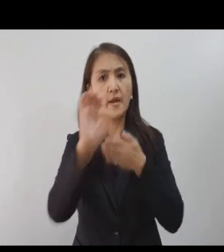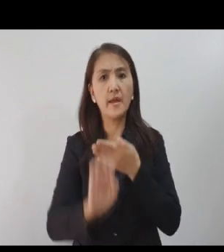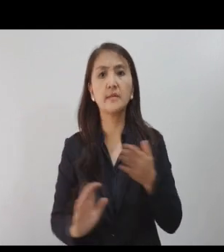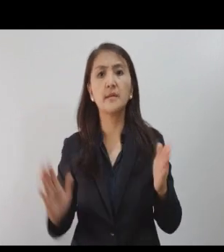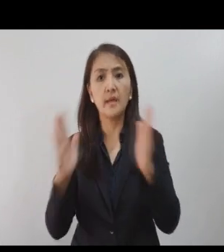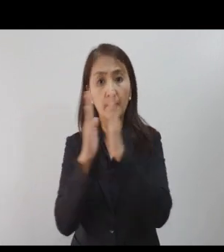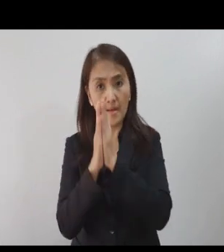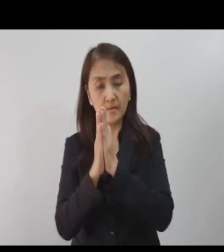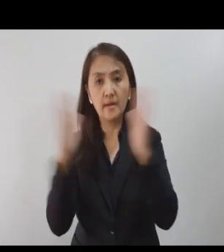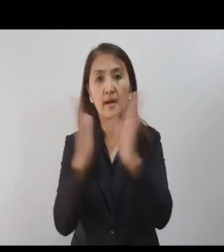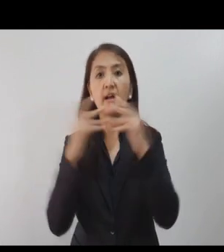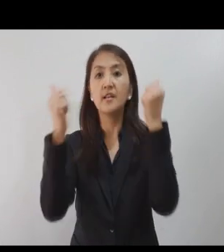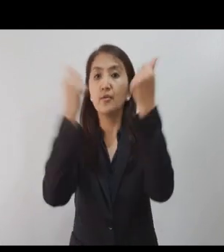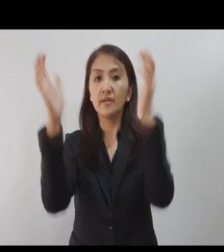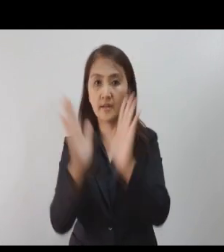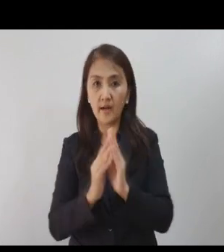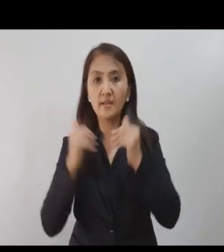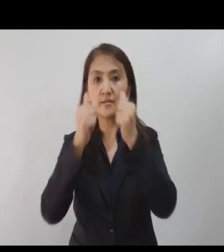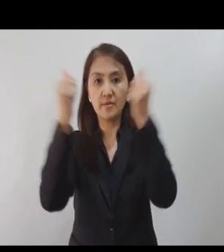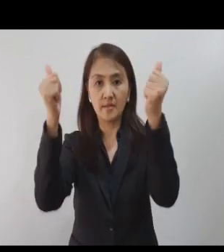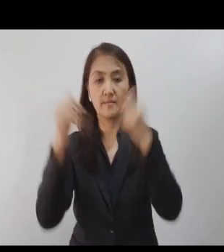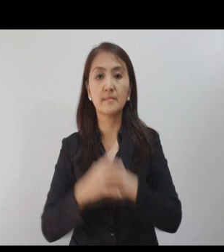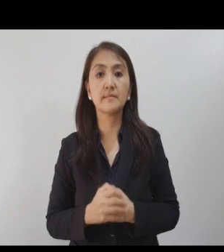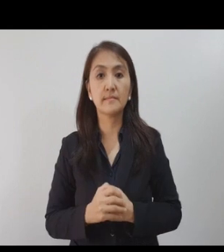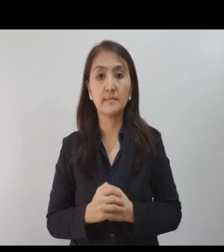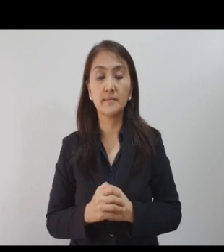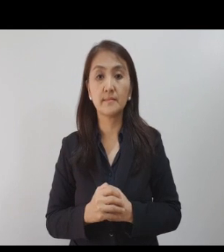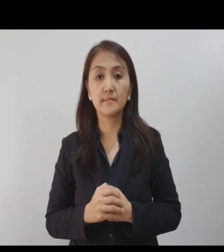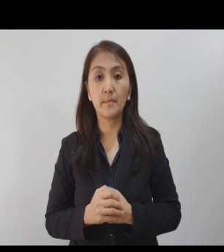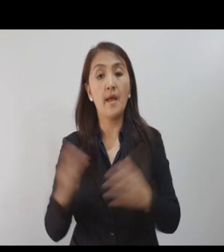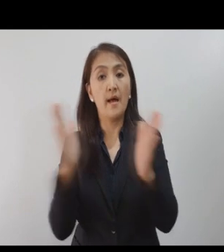never end. Amen. Alleluia.